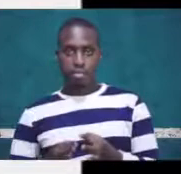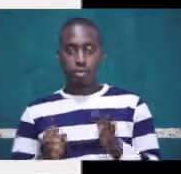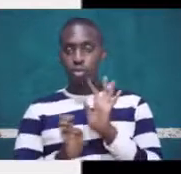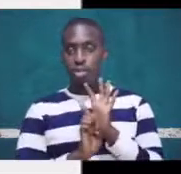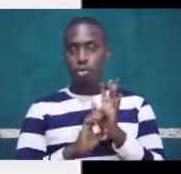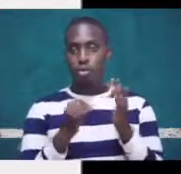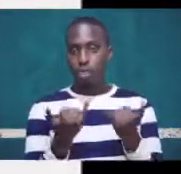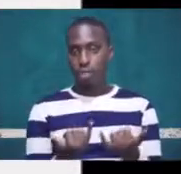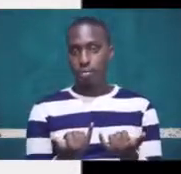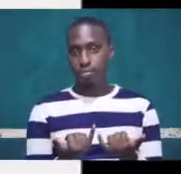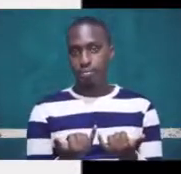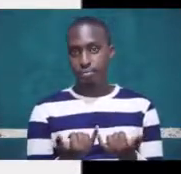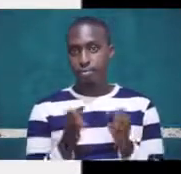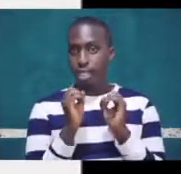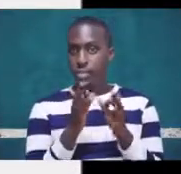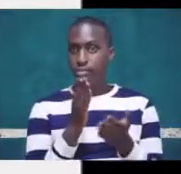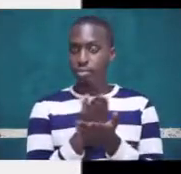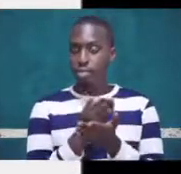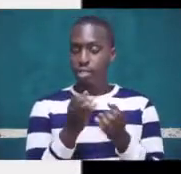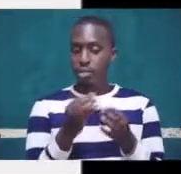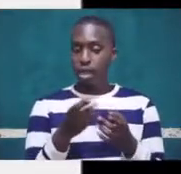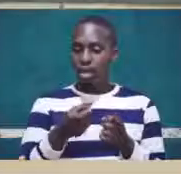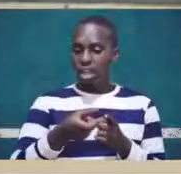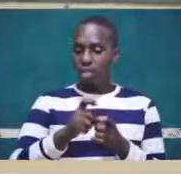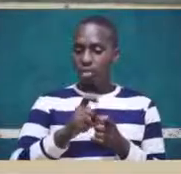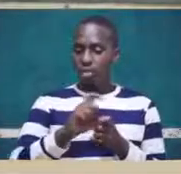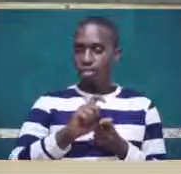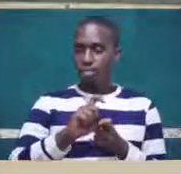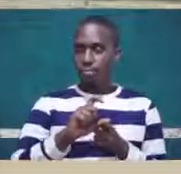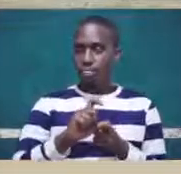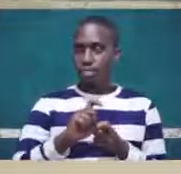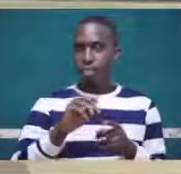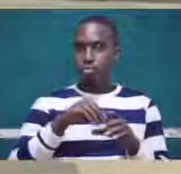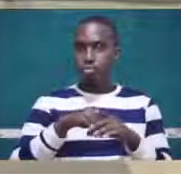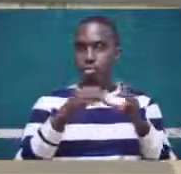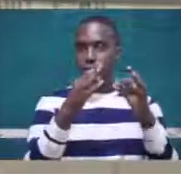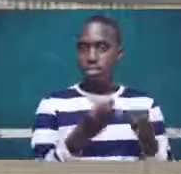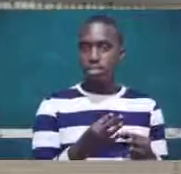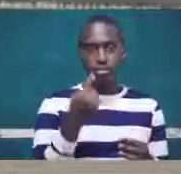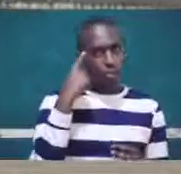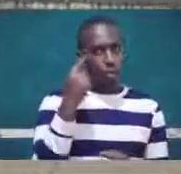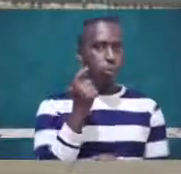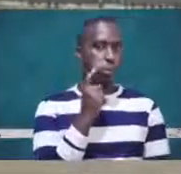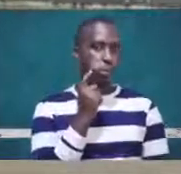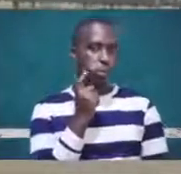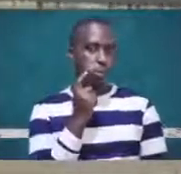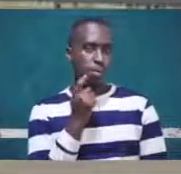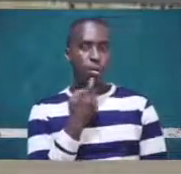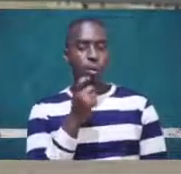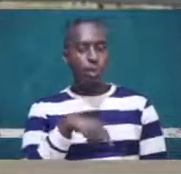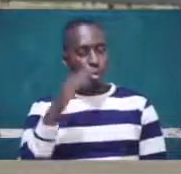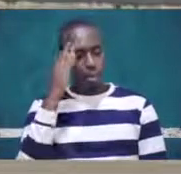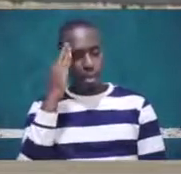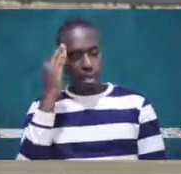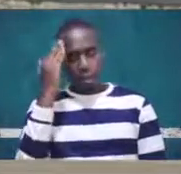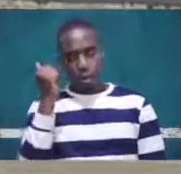now, if there is an increase in the demand for sweets, you have to know what are